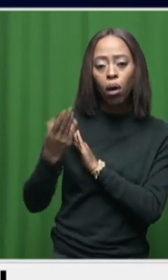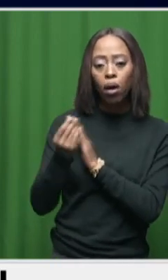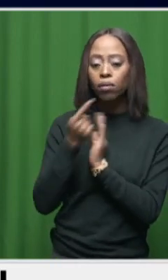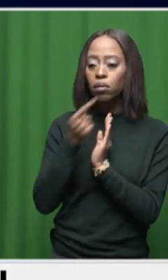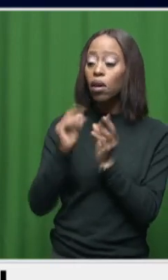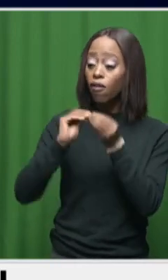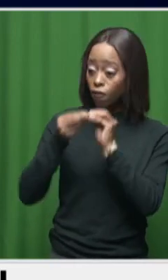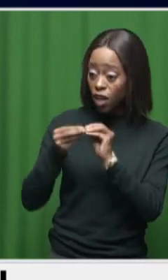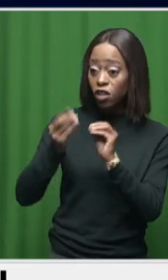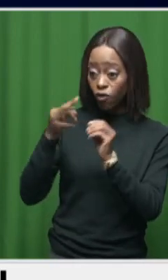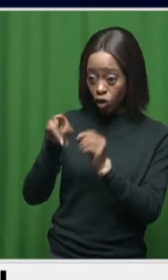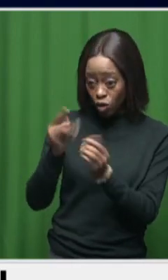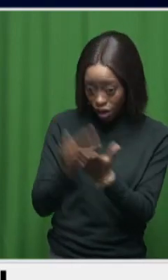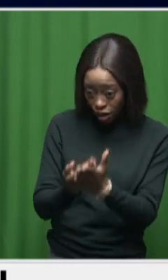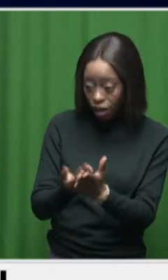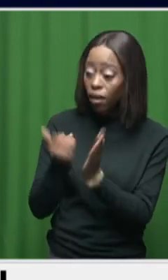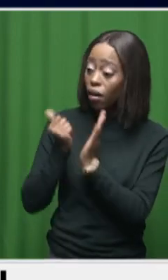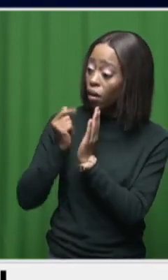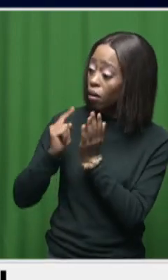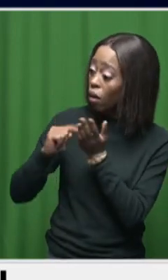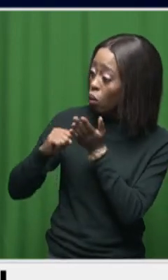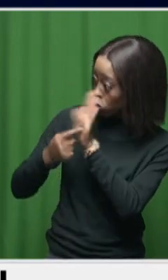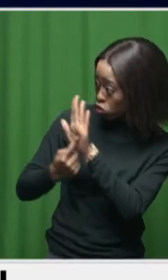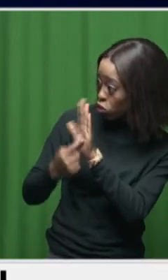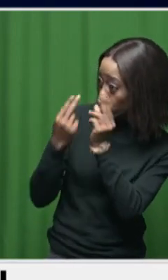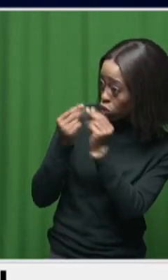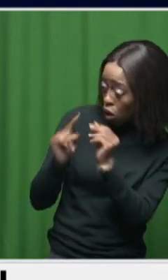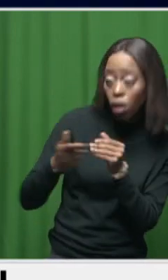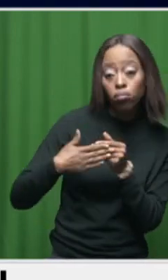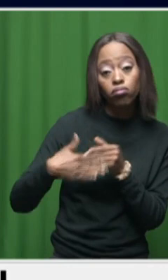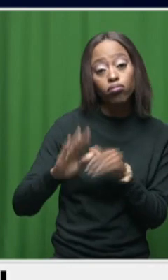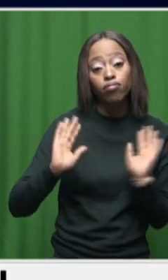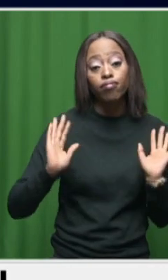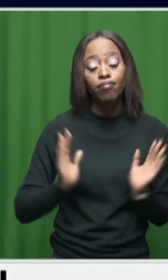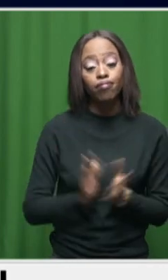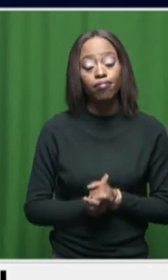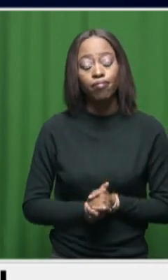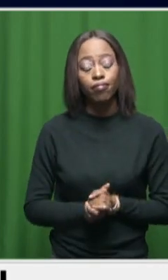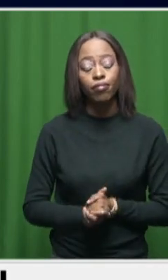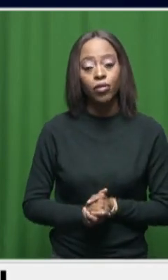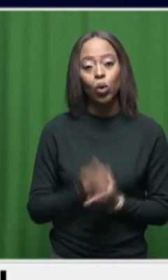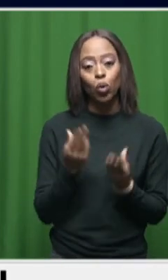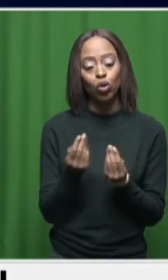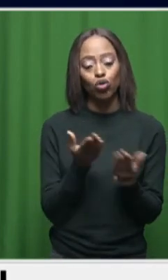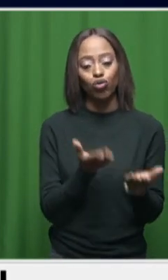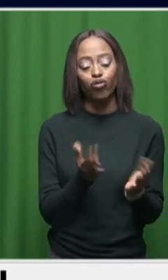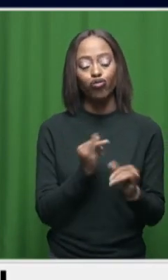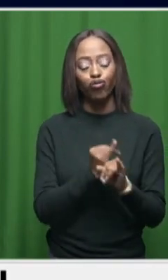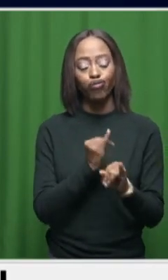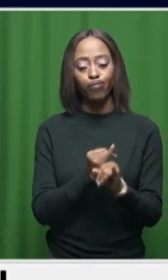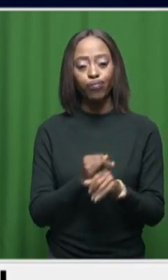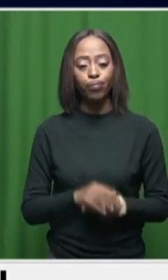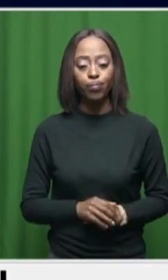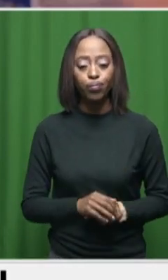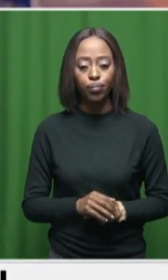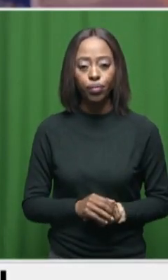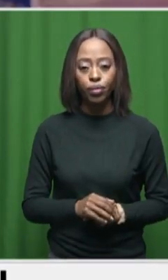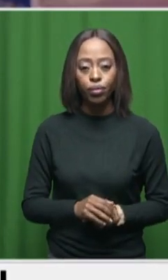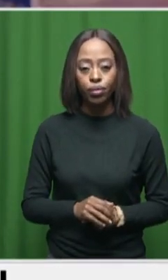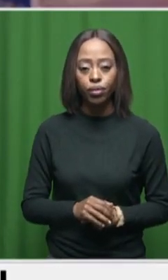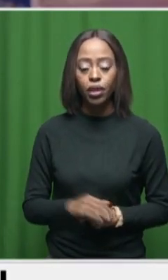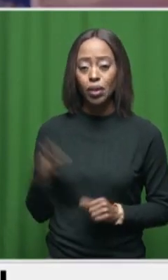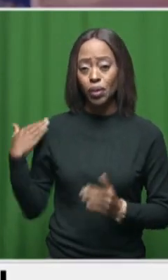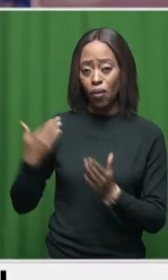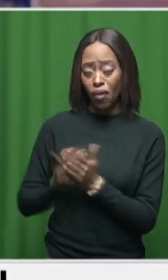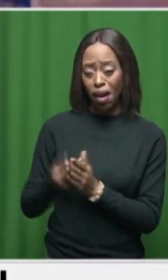say, I can fix this for you and I'll show you how to do it, and you move on. And that's what we supply to the industry. So from what you've